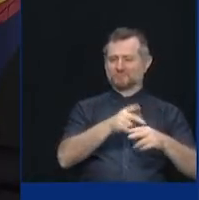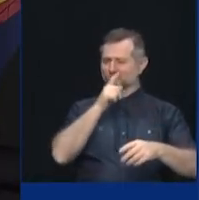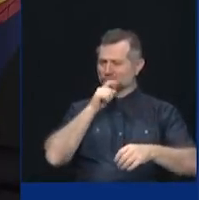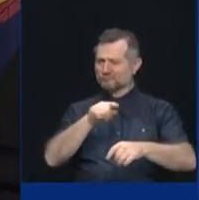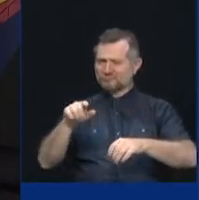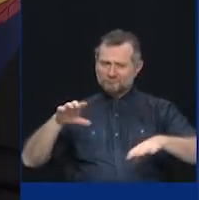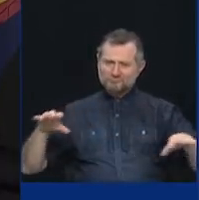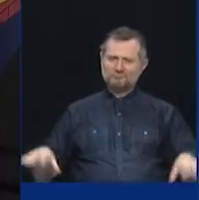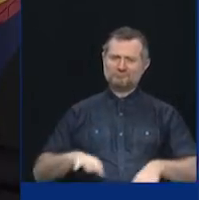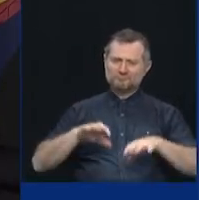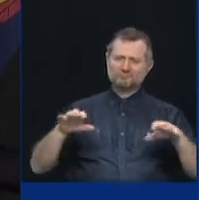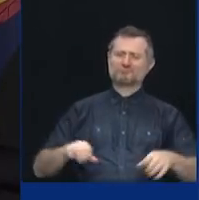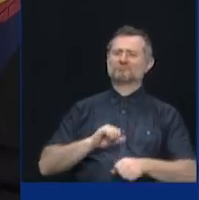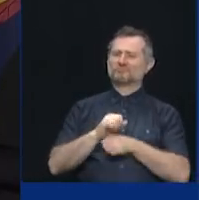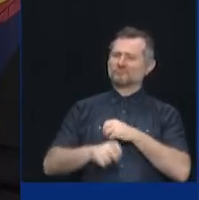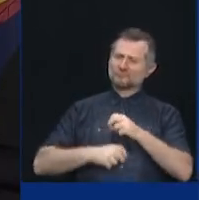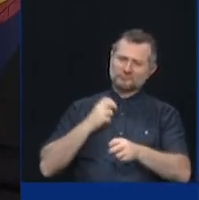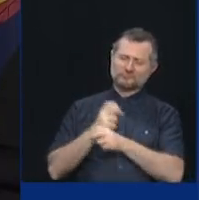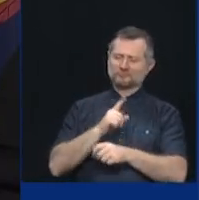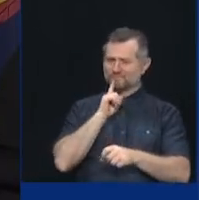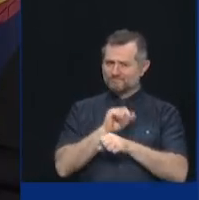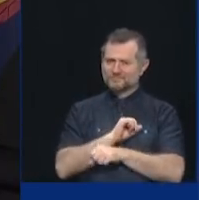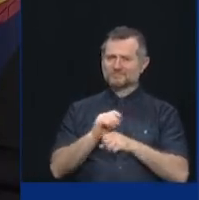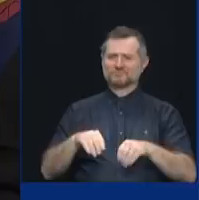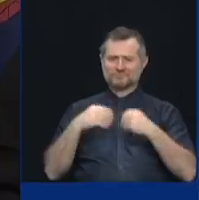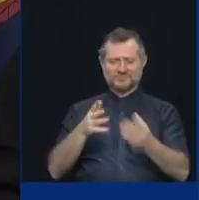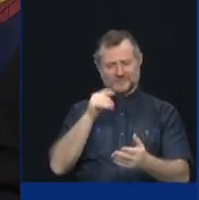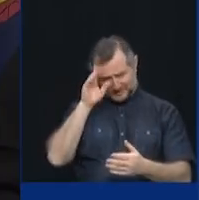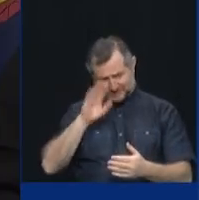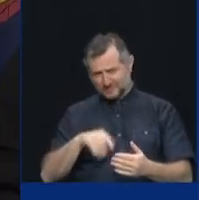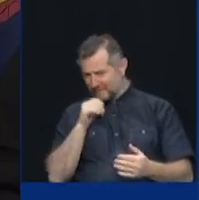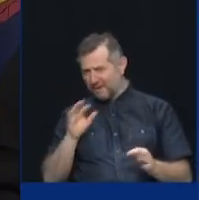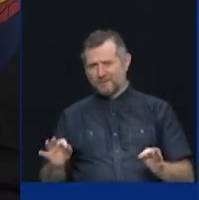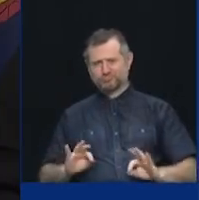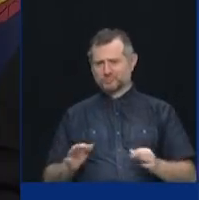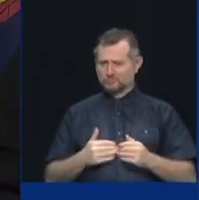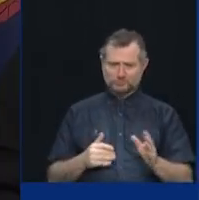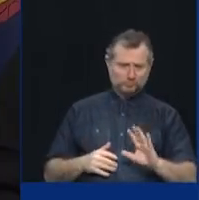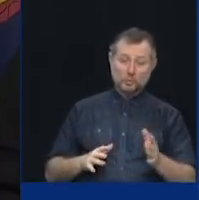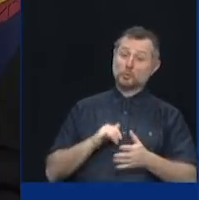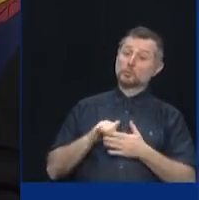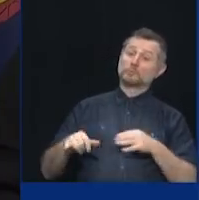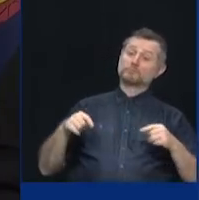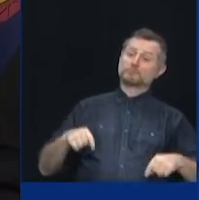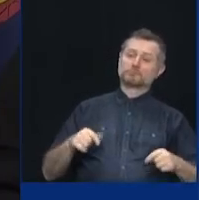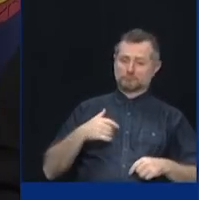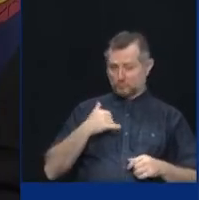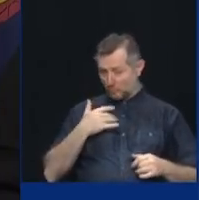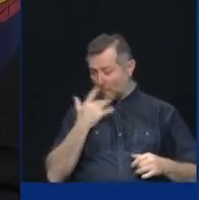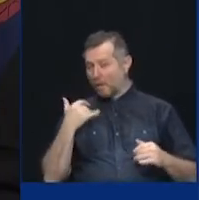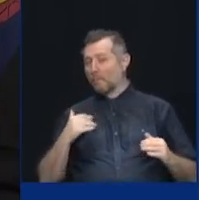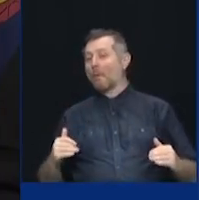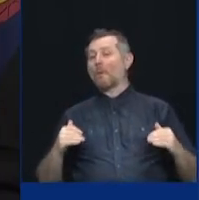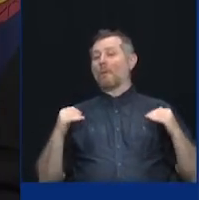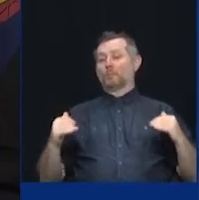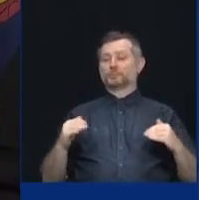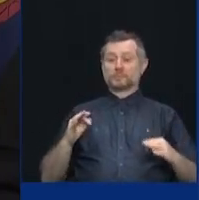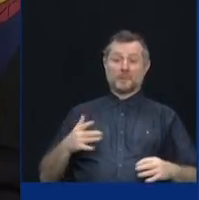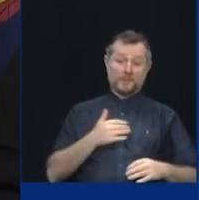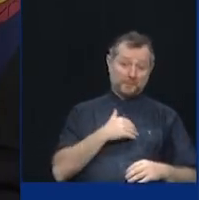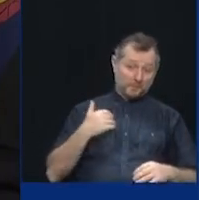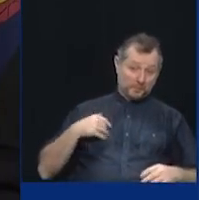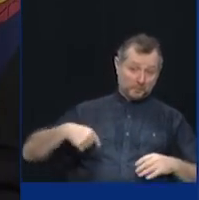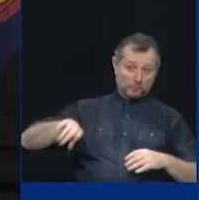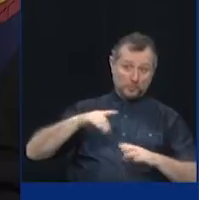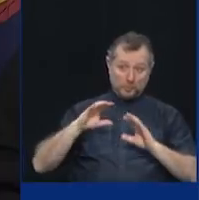I know it was hard, but New York is better for it, and your members are better for it,